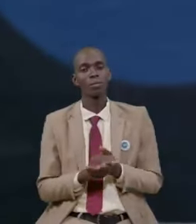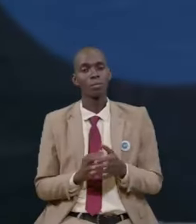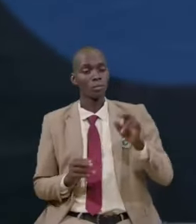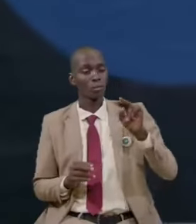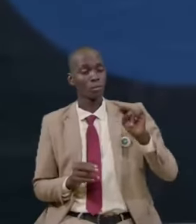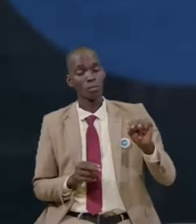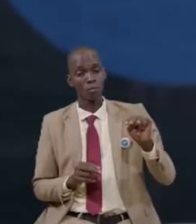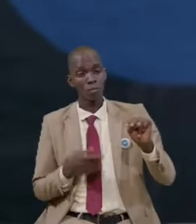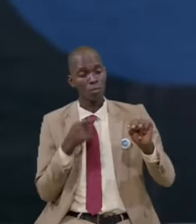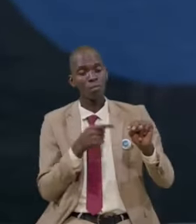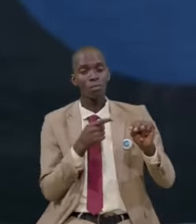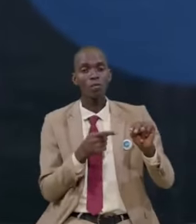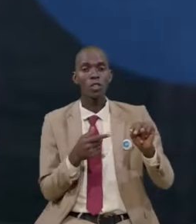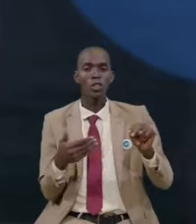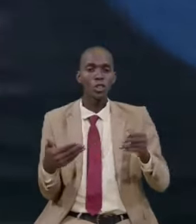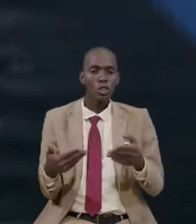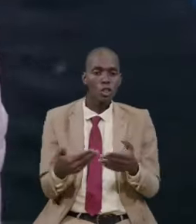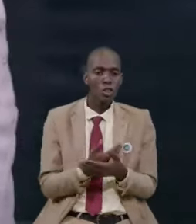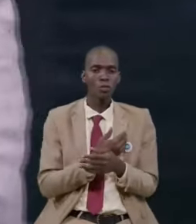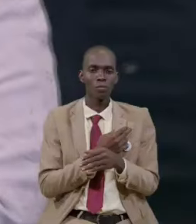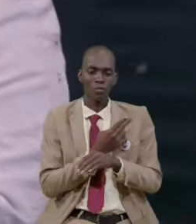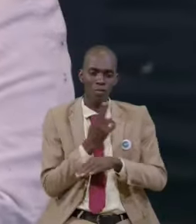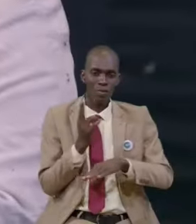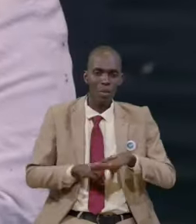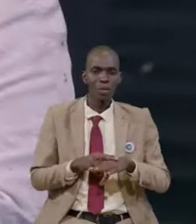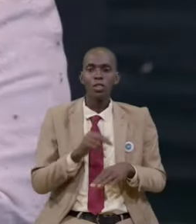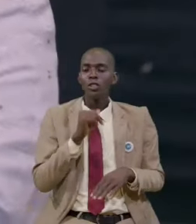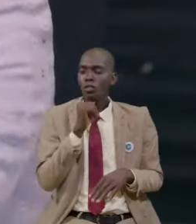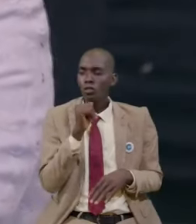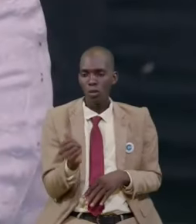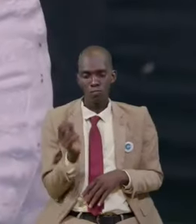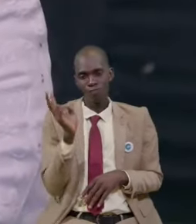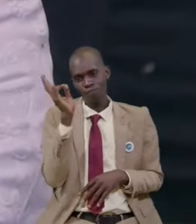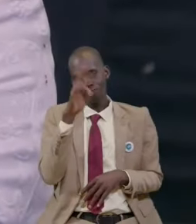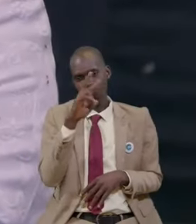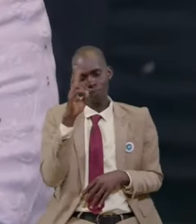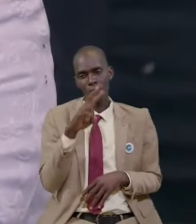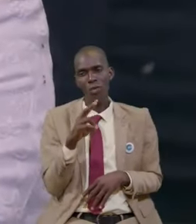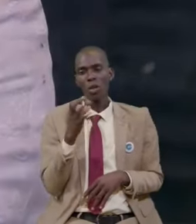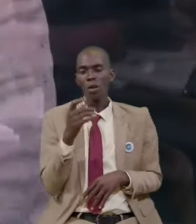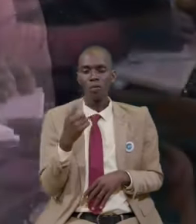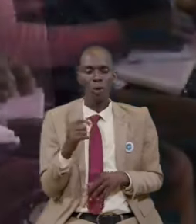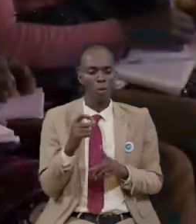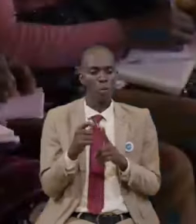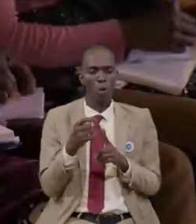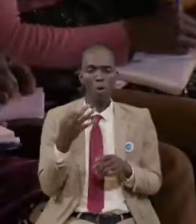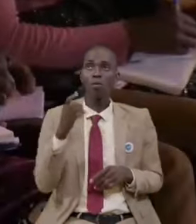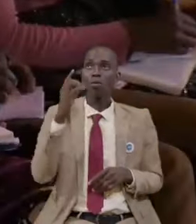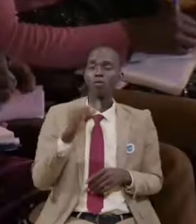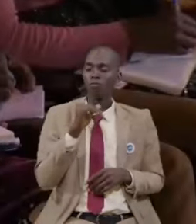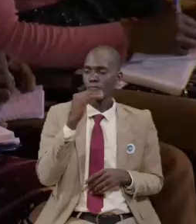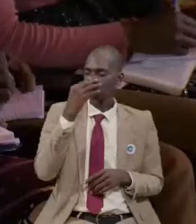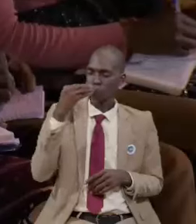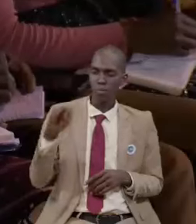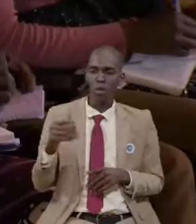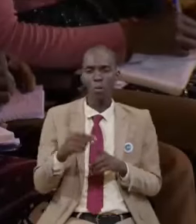negligent. You are not negligent of the word of God, of the commandments of God,